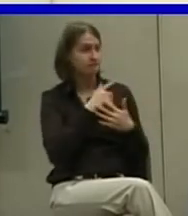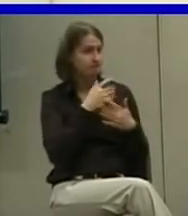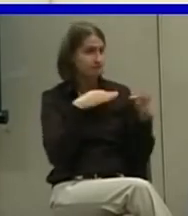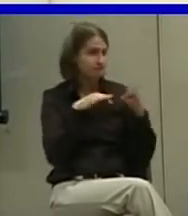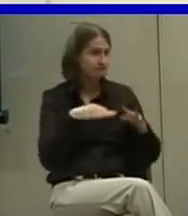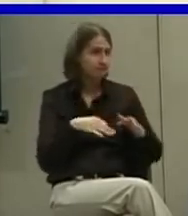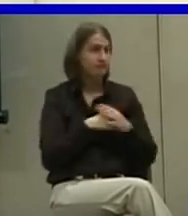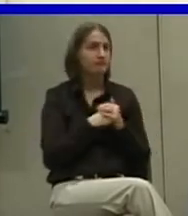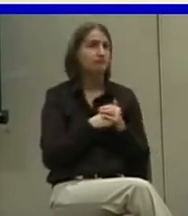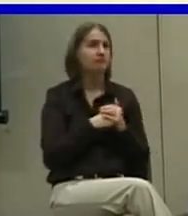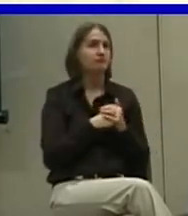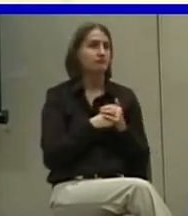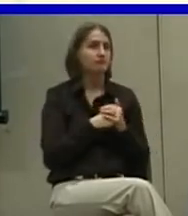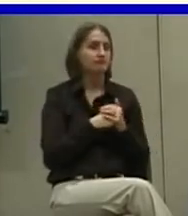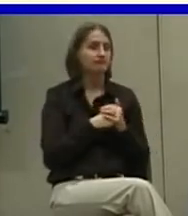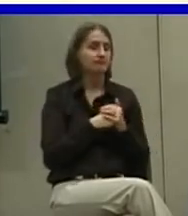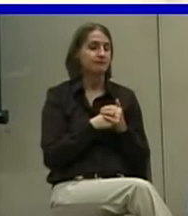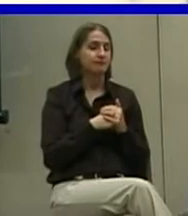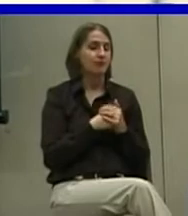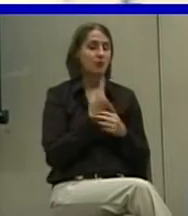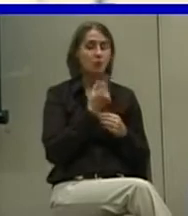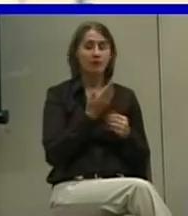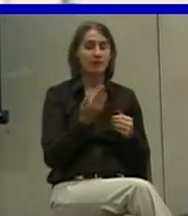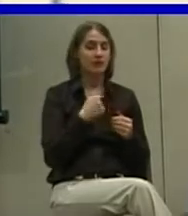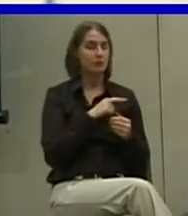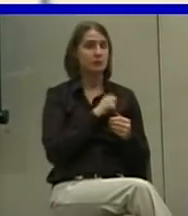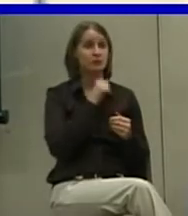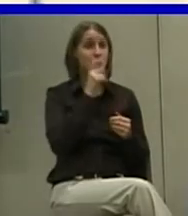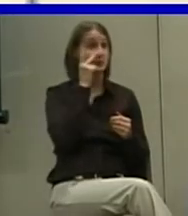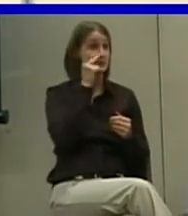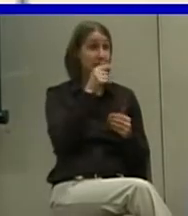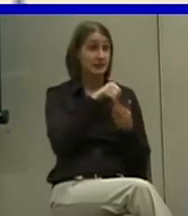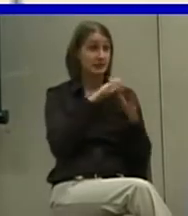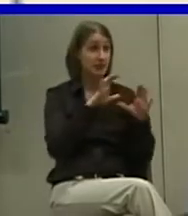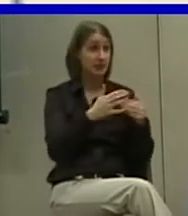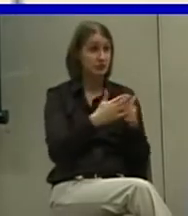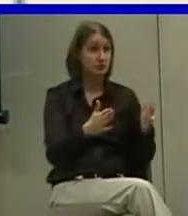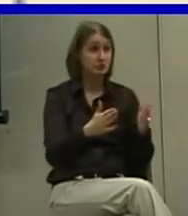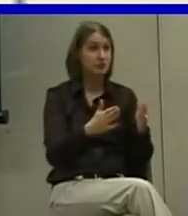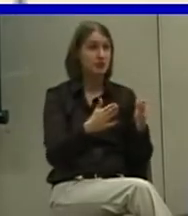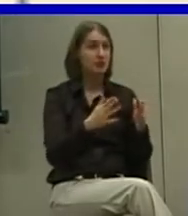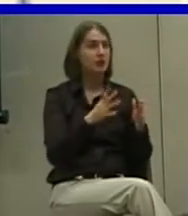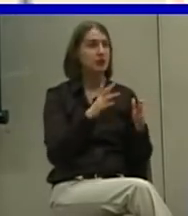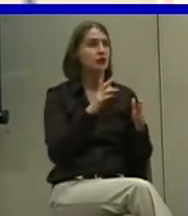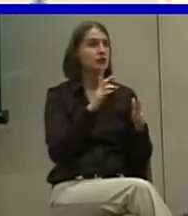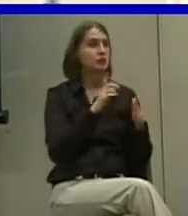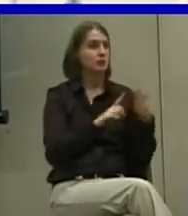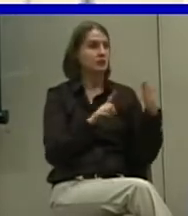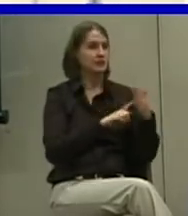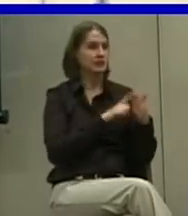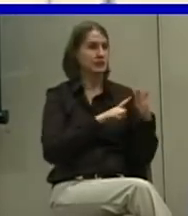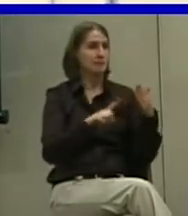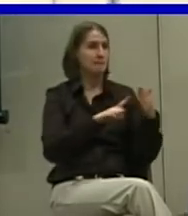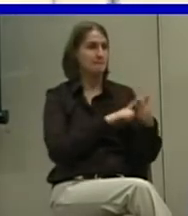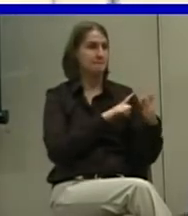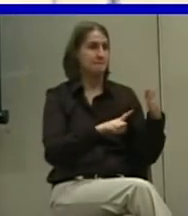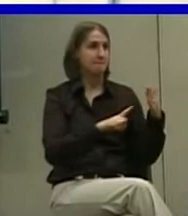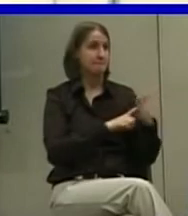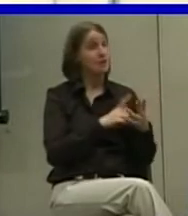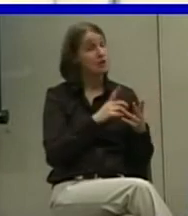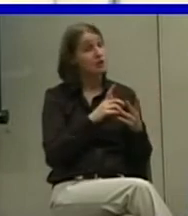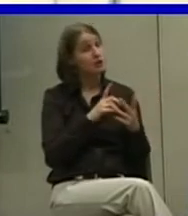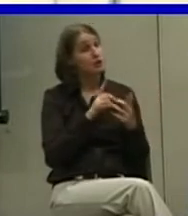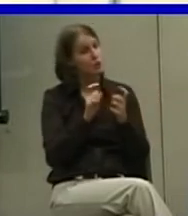feedback. The one thing we don't see in these classrooms is criticism. Lots of